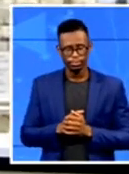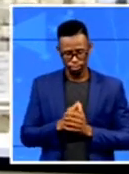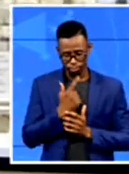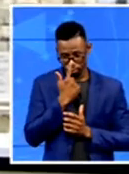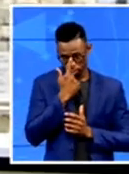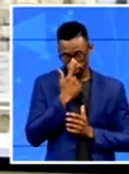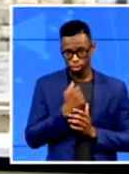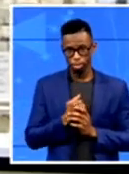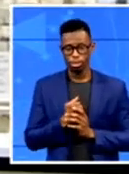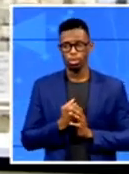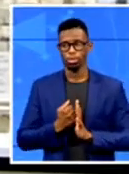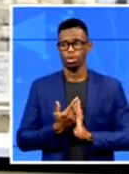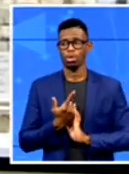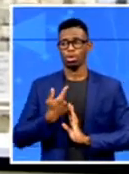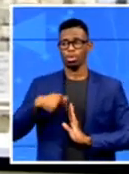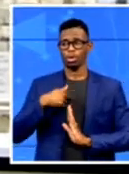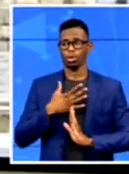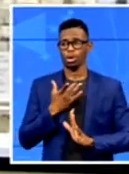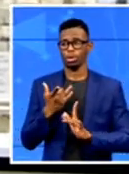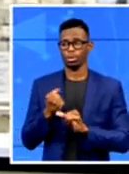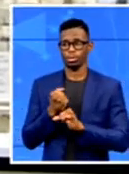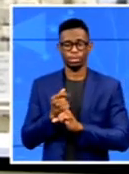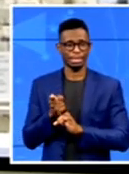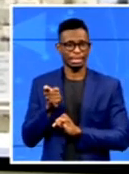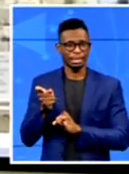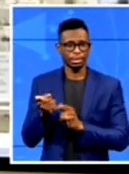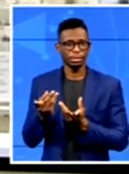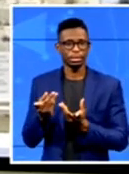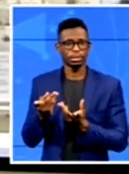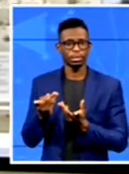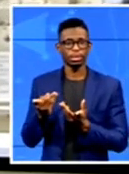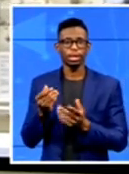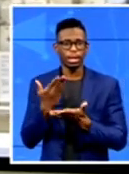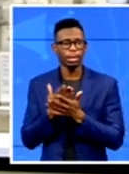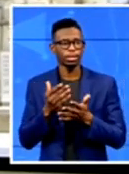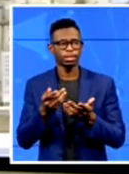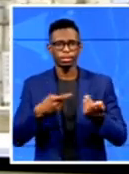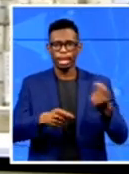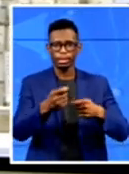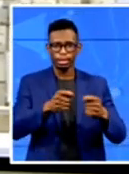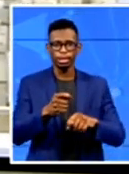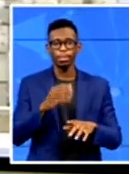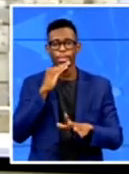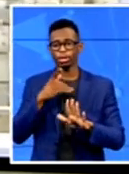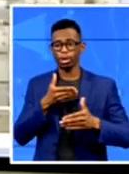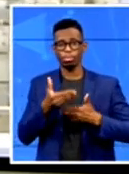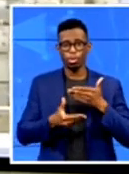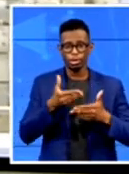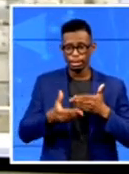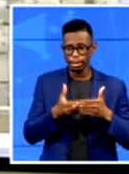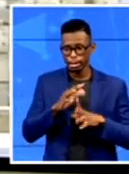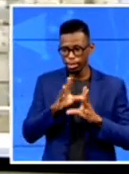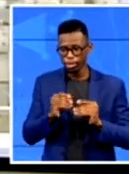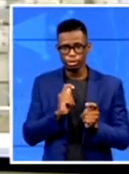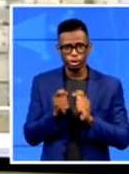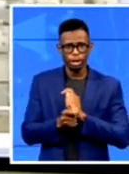So we would change modify the processes to actually be able to isolate the product in extremely good yields,